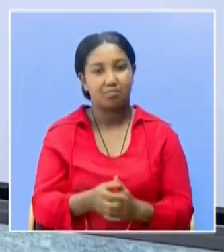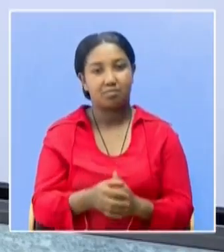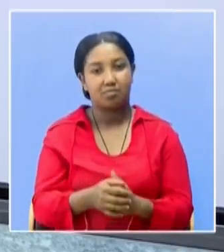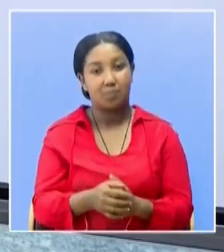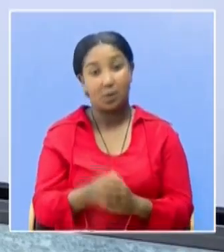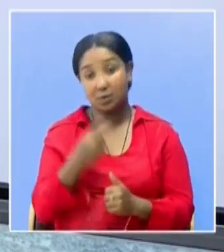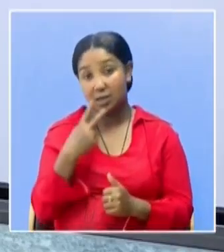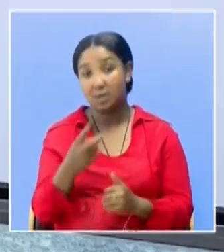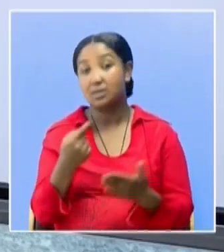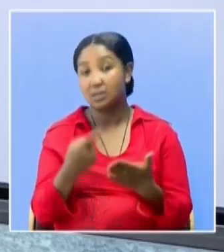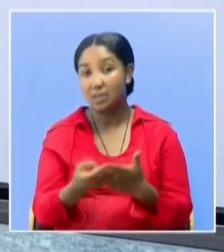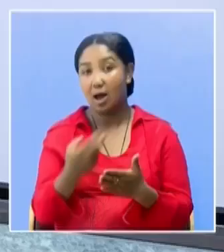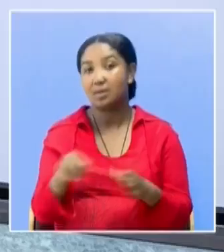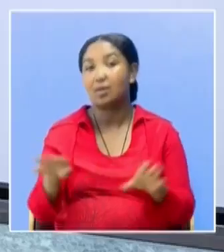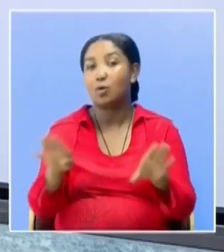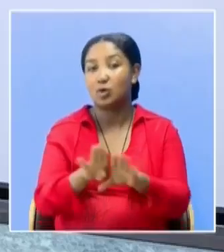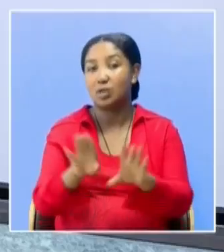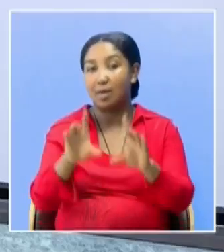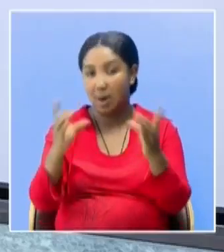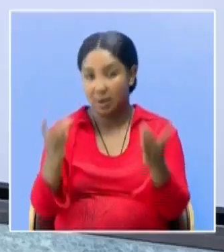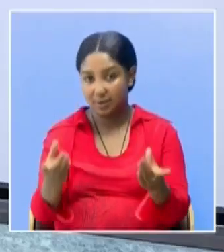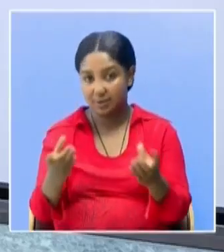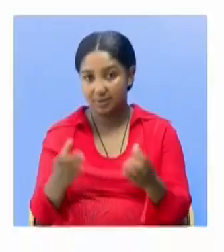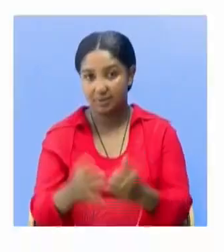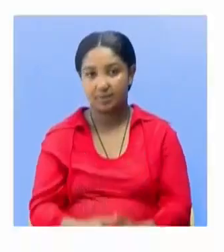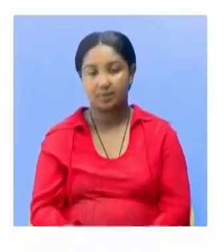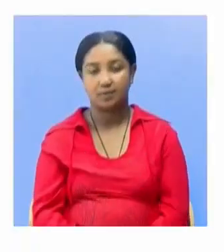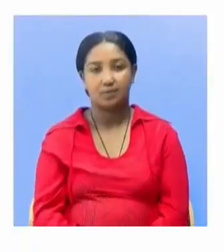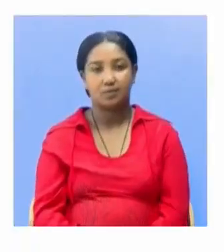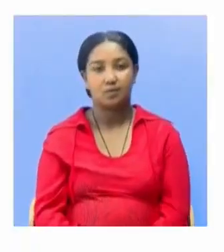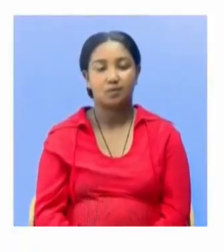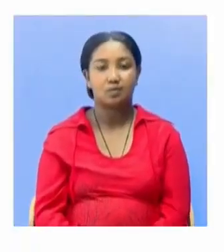You see, these are the closing parts.